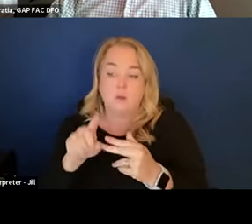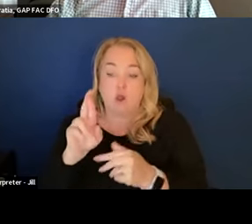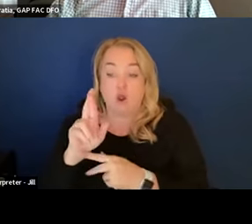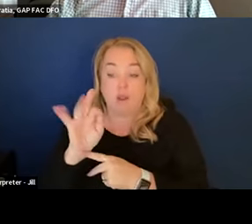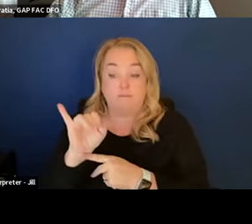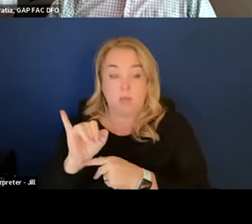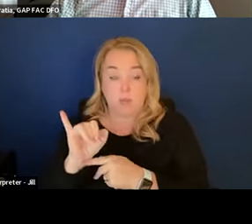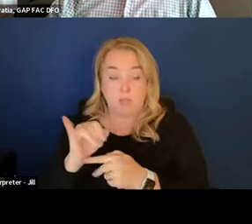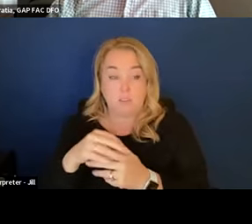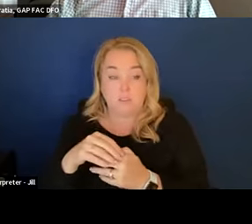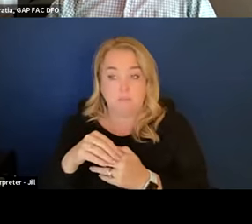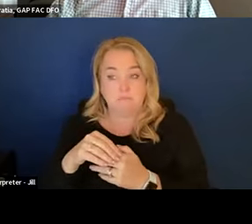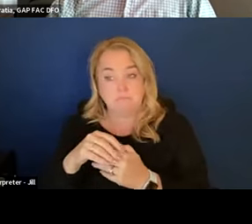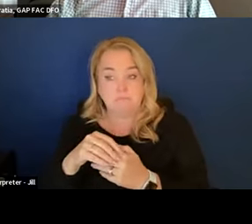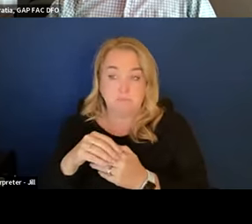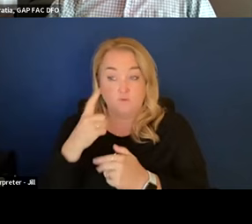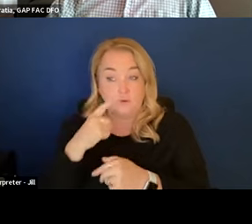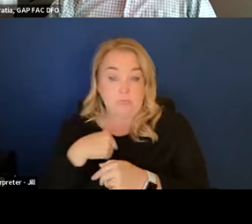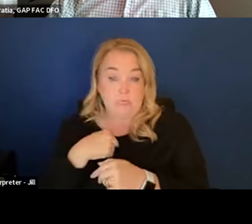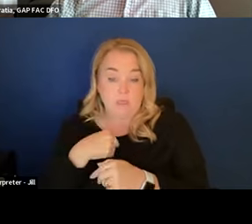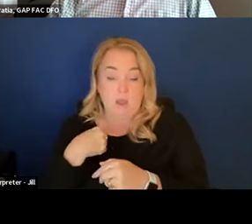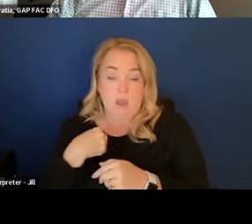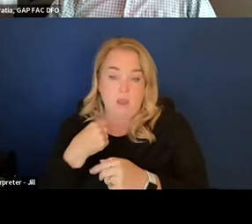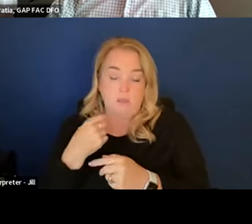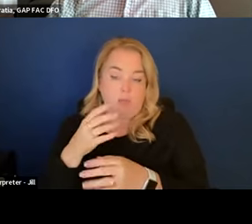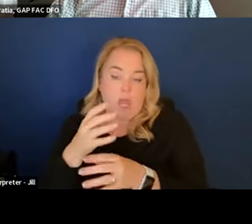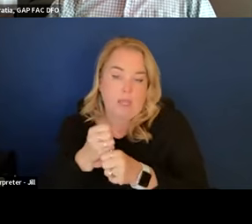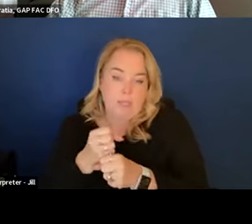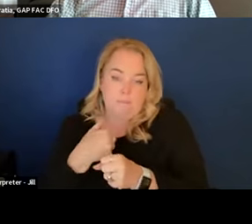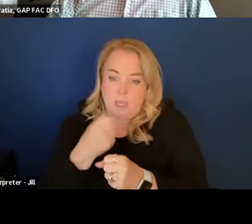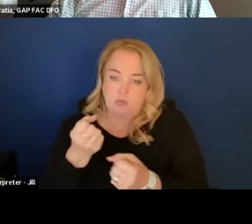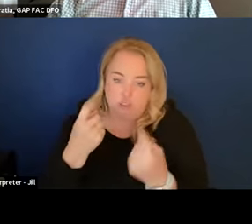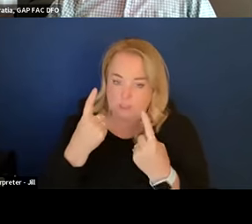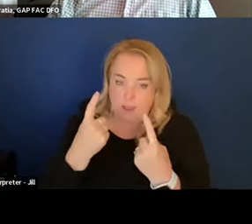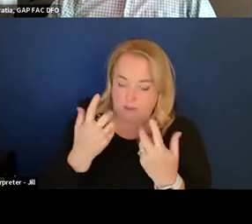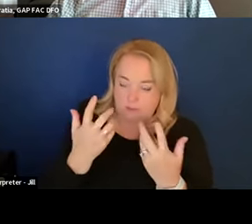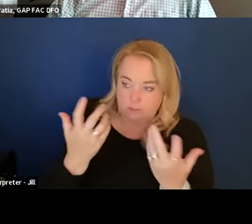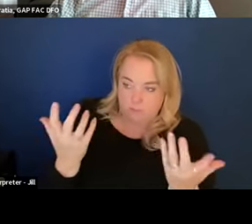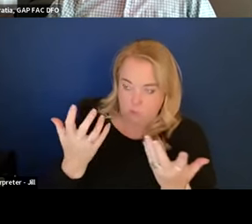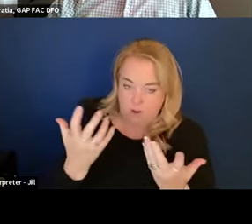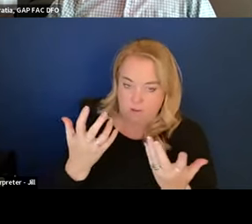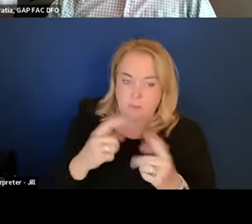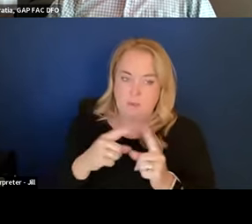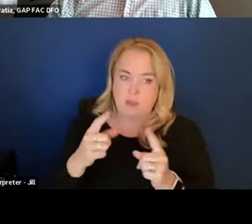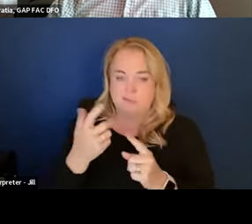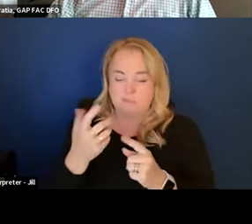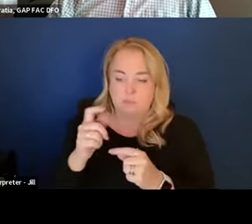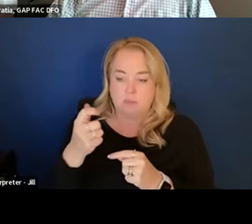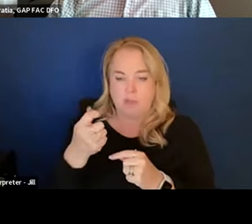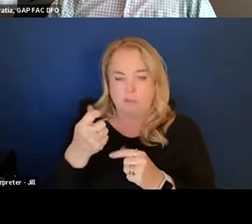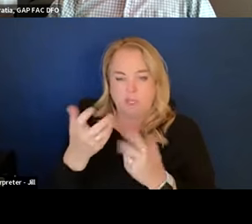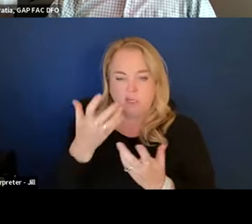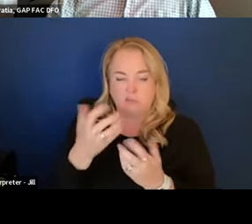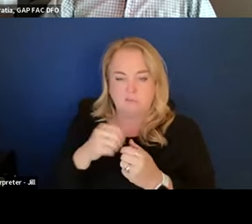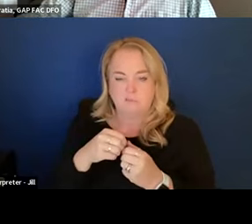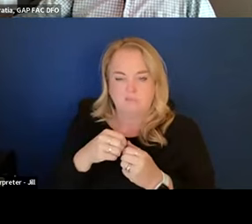RFIs, I think for me, I get them. I understand what it's being talked about, but they're a little bit, I would say,